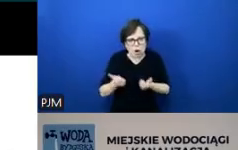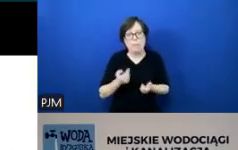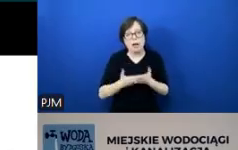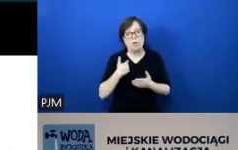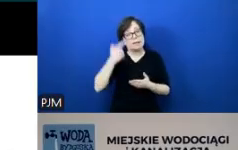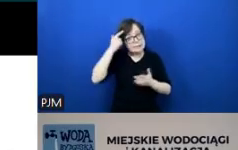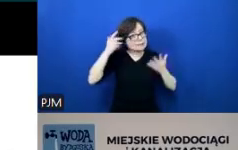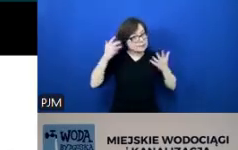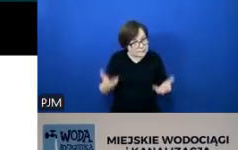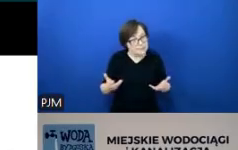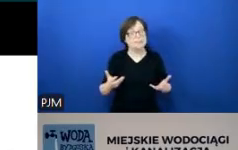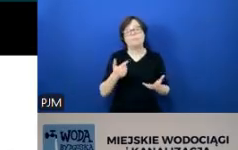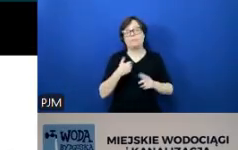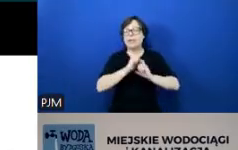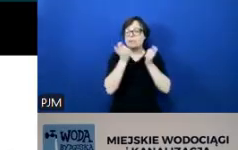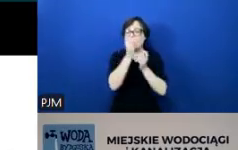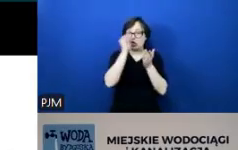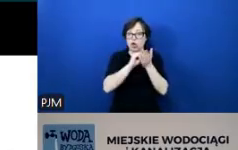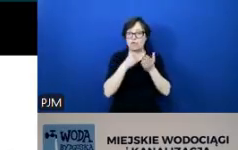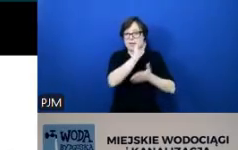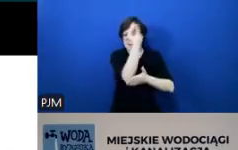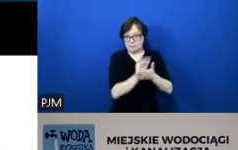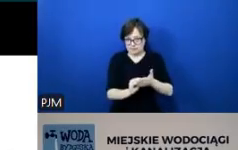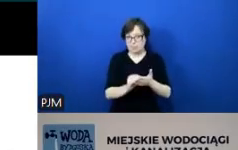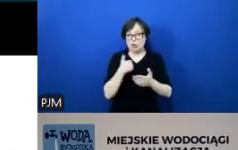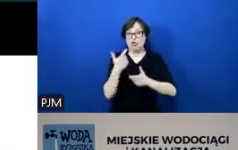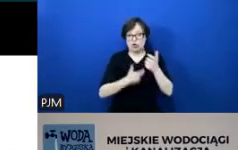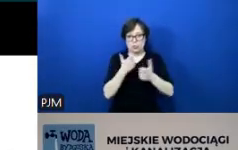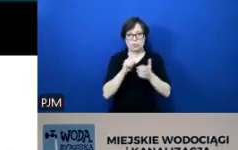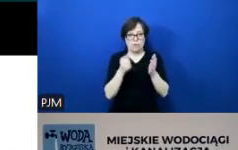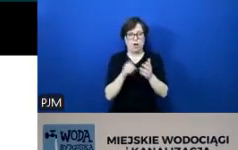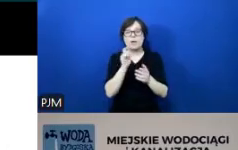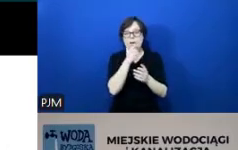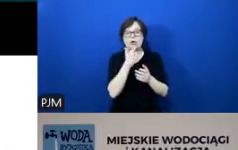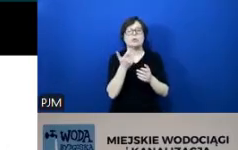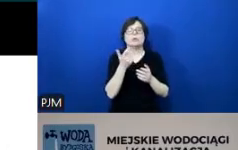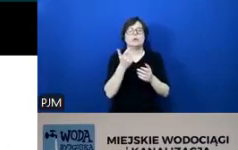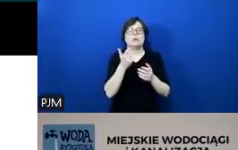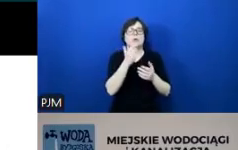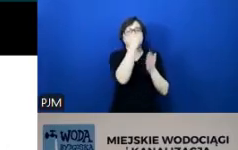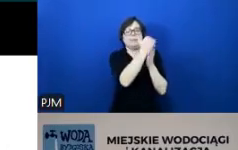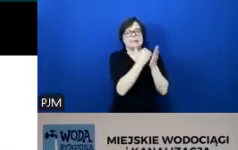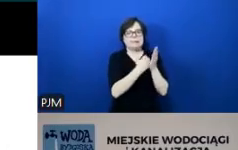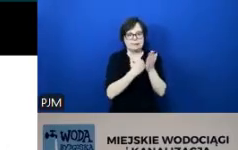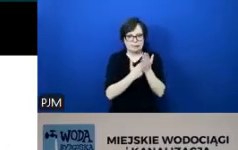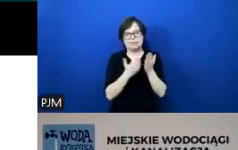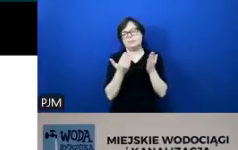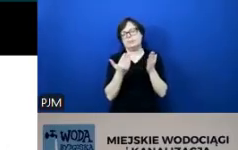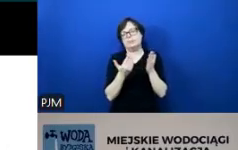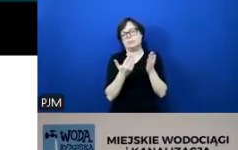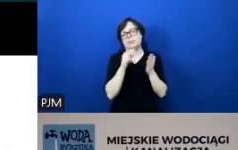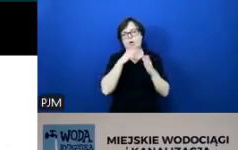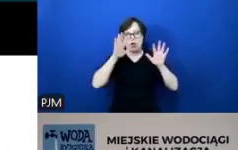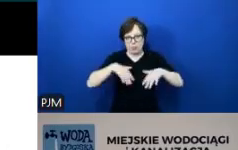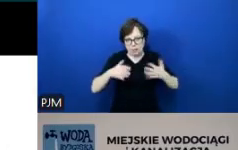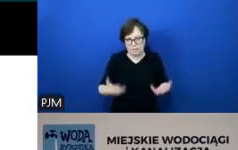local governments, and we thought it's going to be best if we write it down. And we created this publication that you can see, the